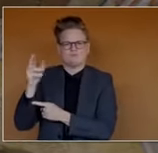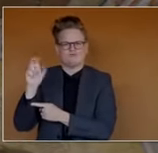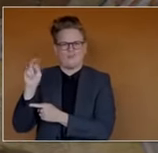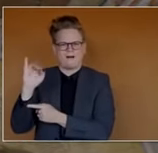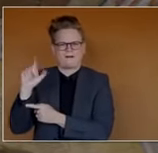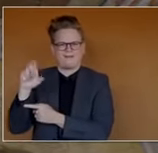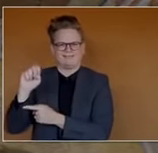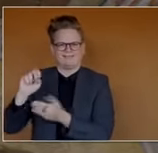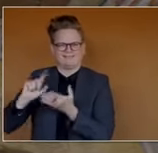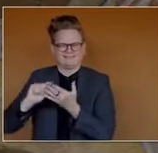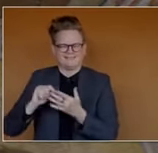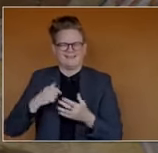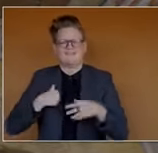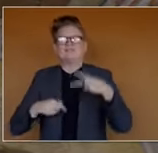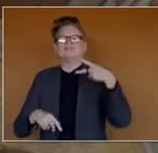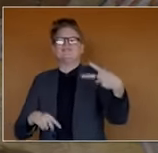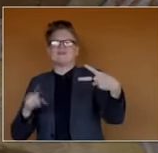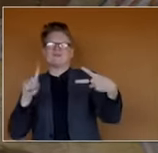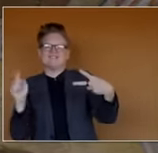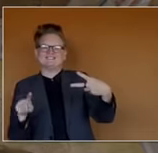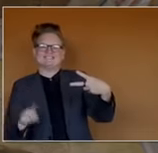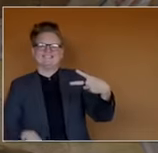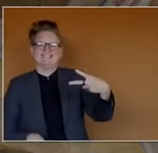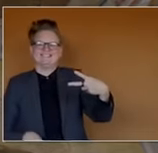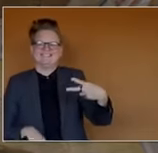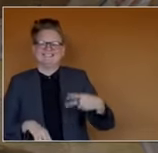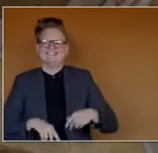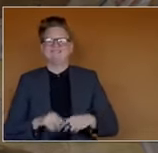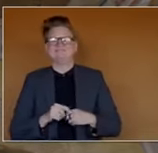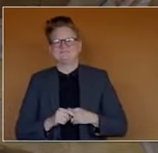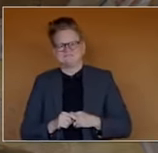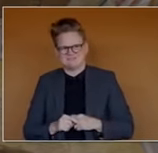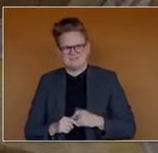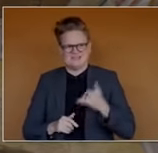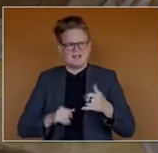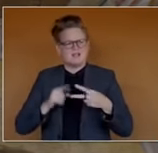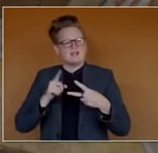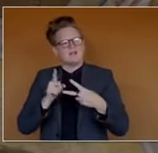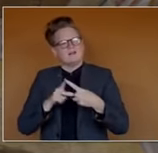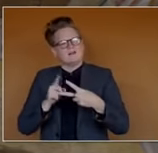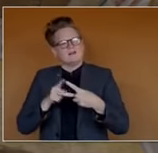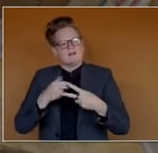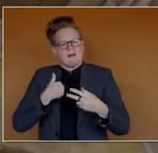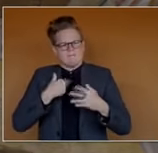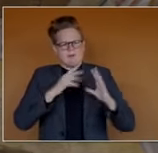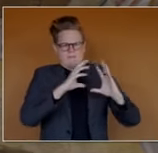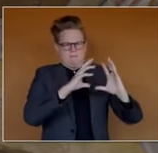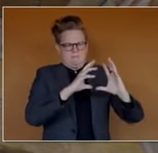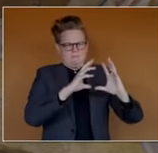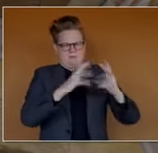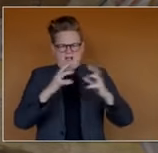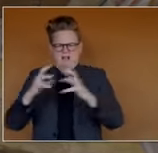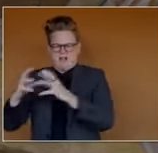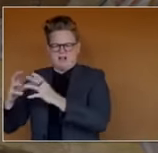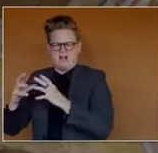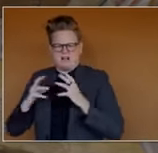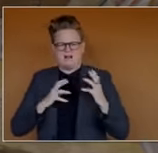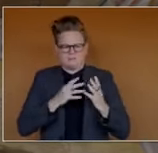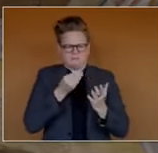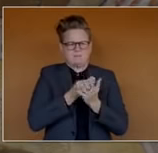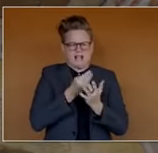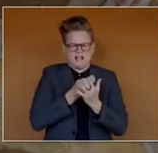The first would be, could you clarify, there's a lot of different pots of money. Could you clarify a little bit about what is going to